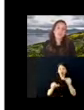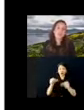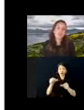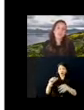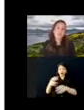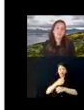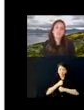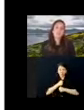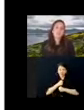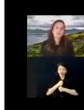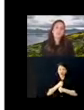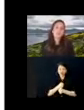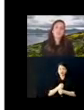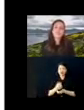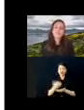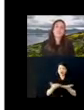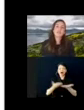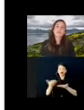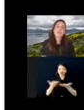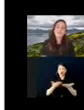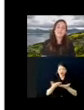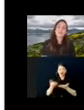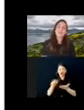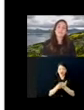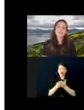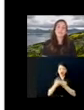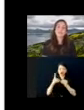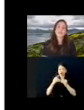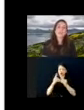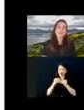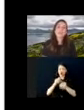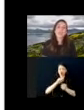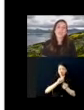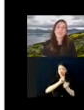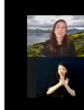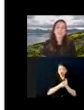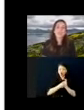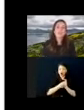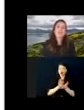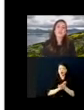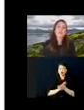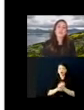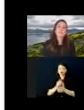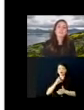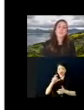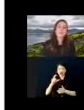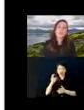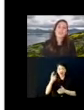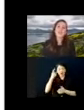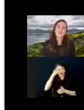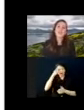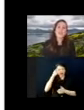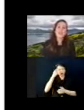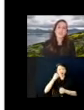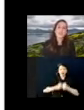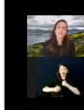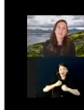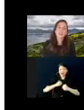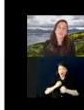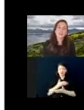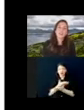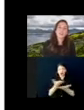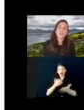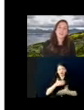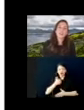their behavior? We're very interested in remittances as a use case and whether or not that's something that could take off in Indonesia as it has in other